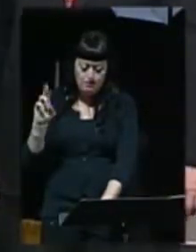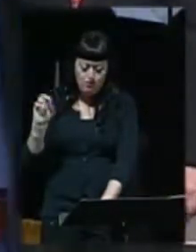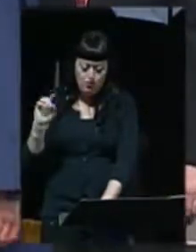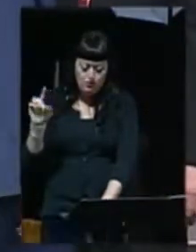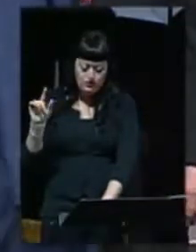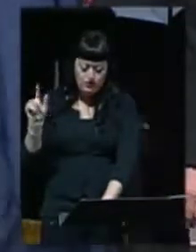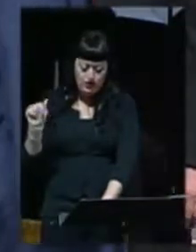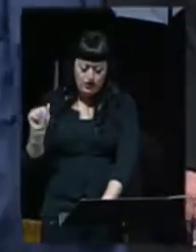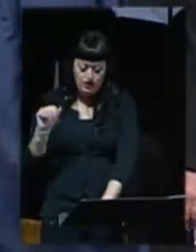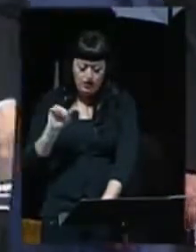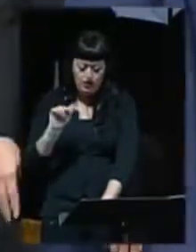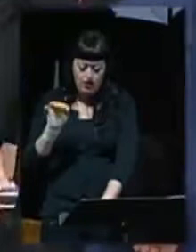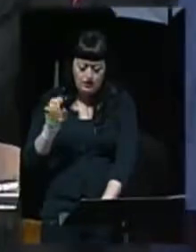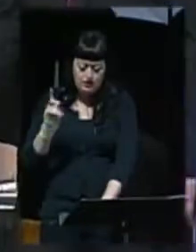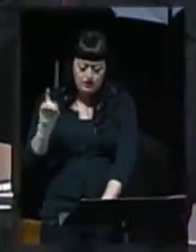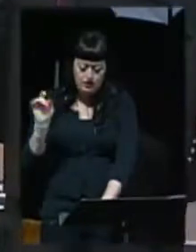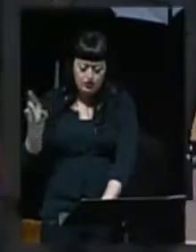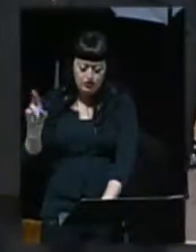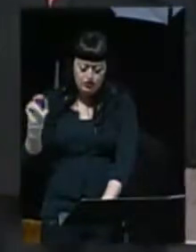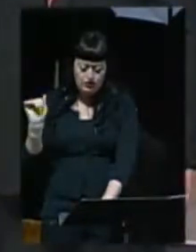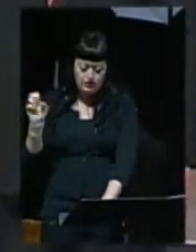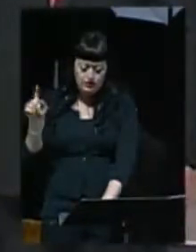Alexander Naseth.